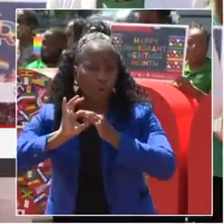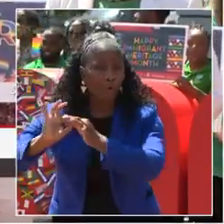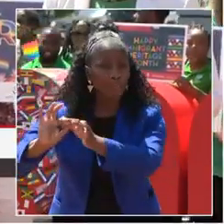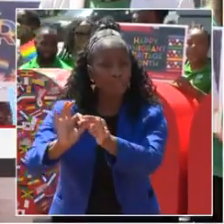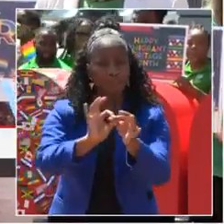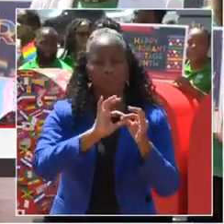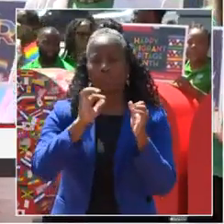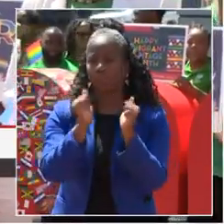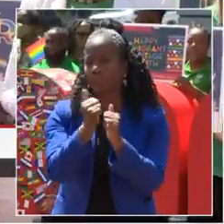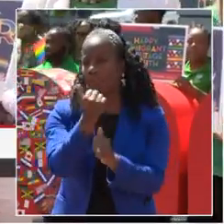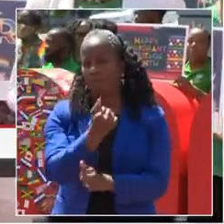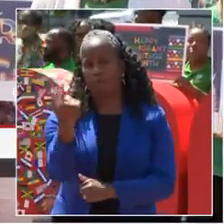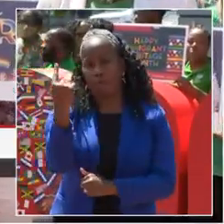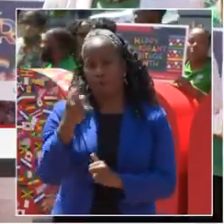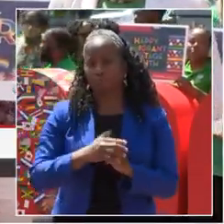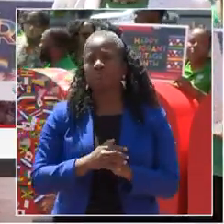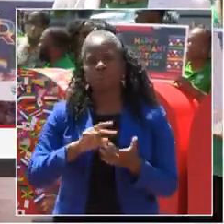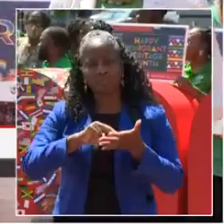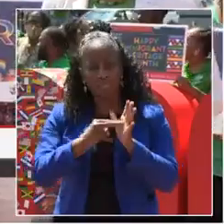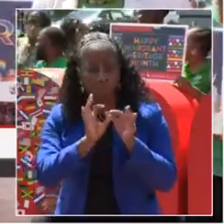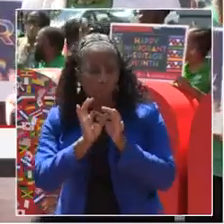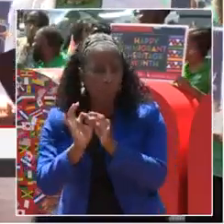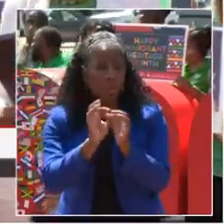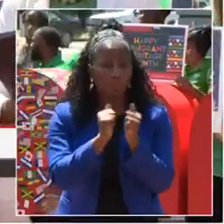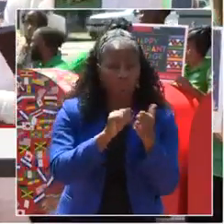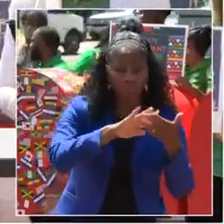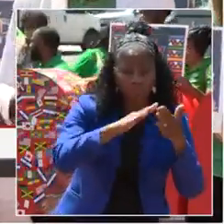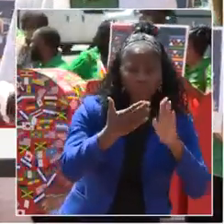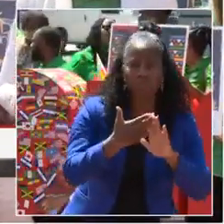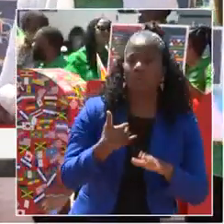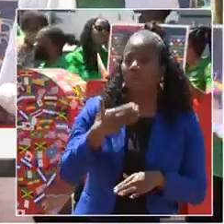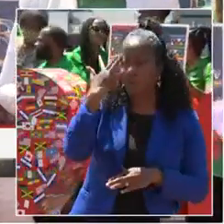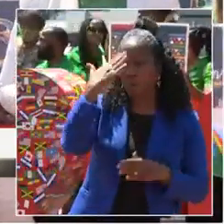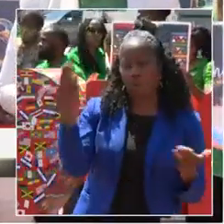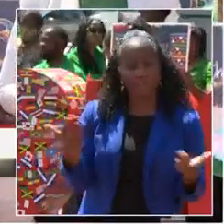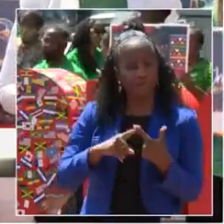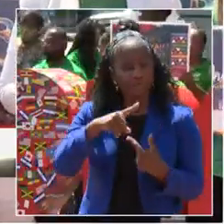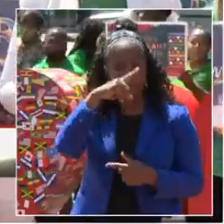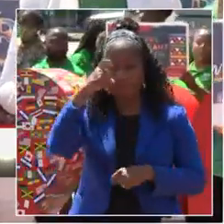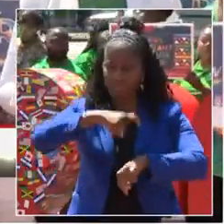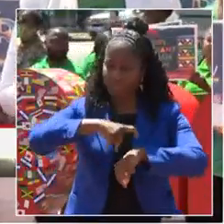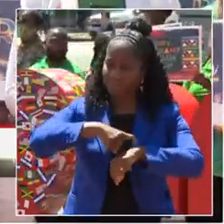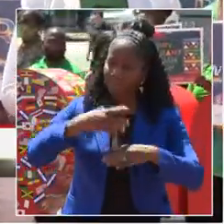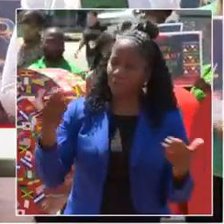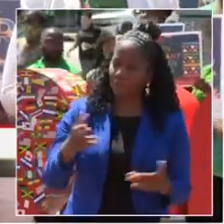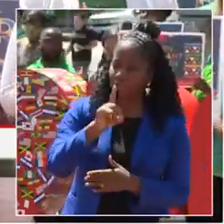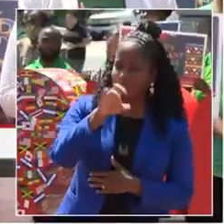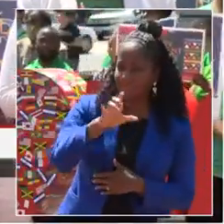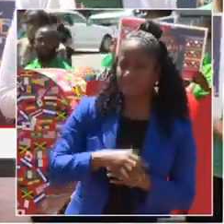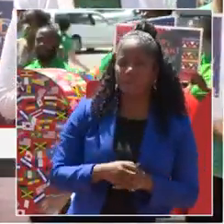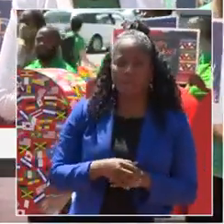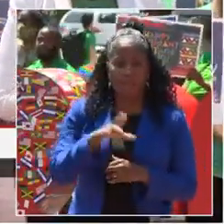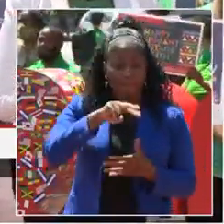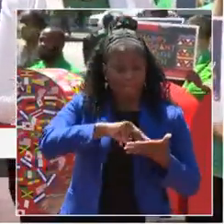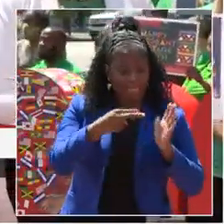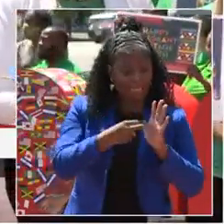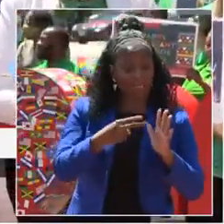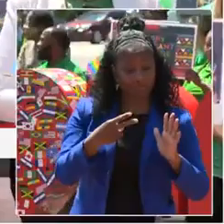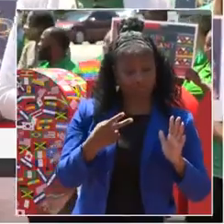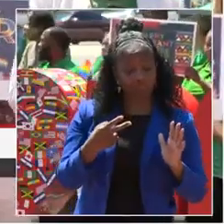with everybody. It takes coordination with community. We know that in the summertime in DC translates to